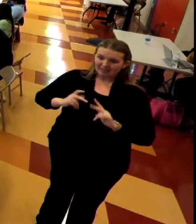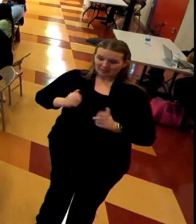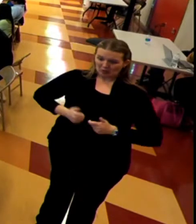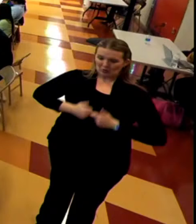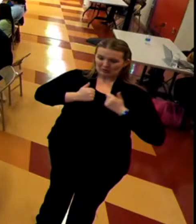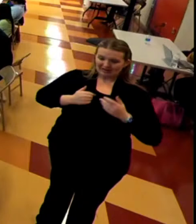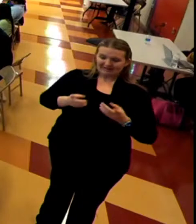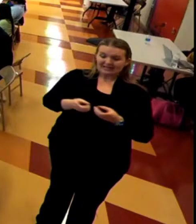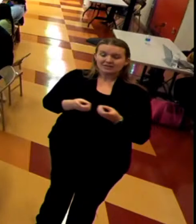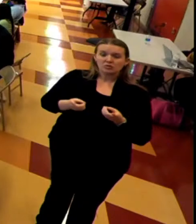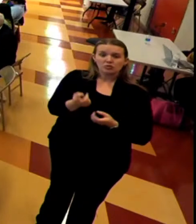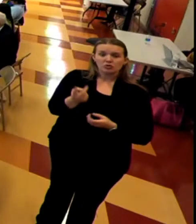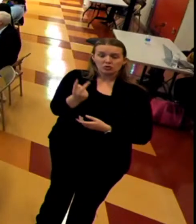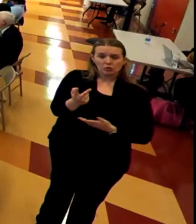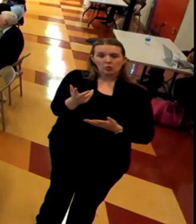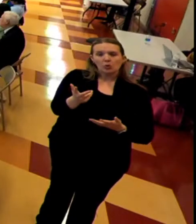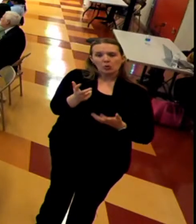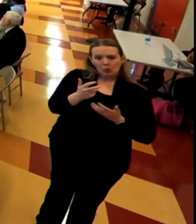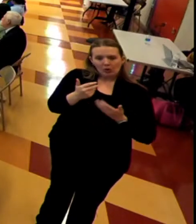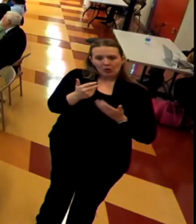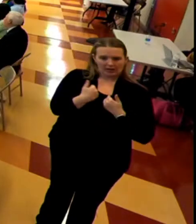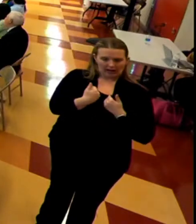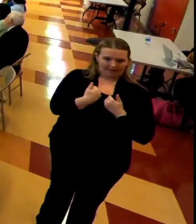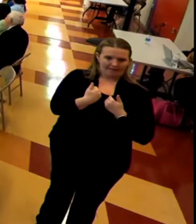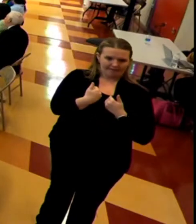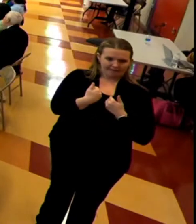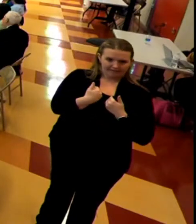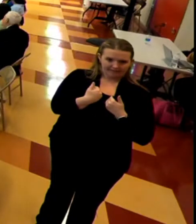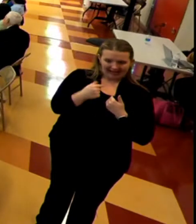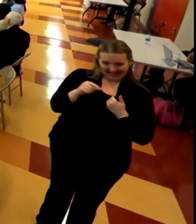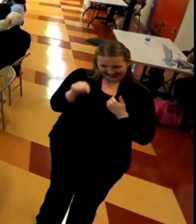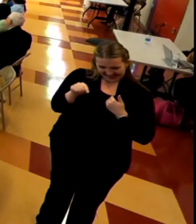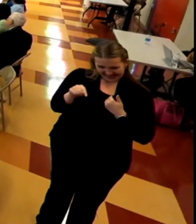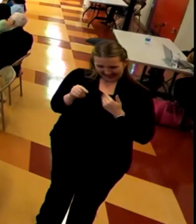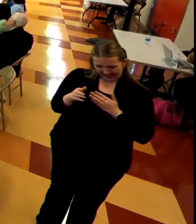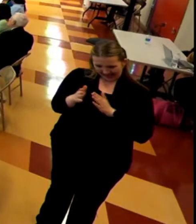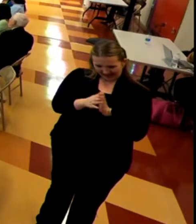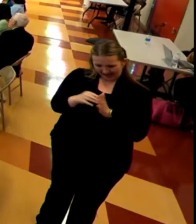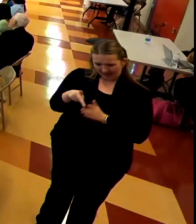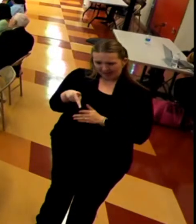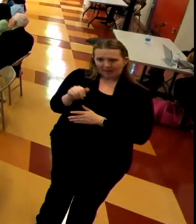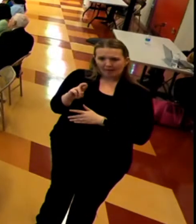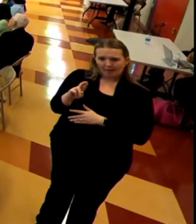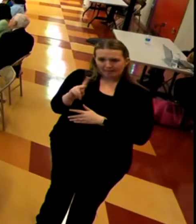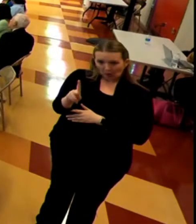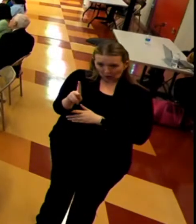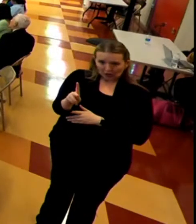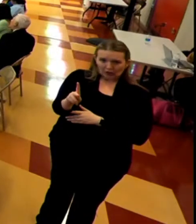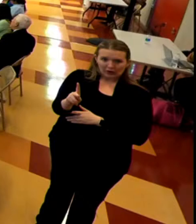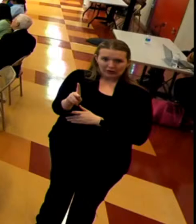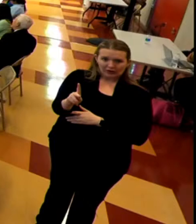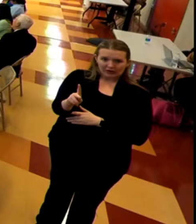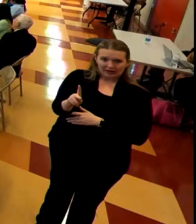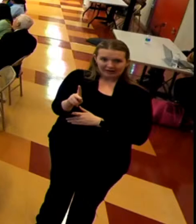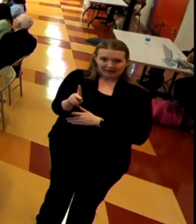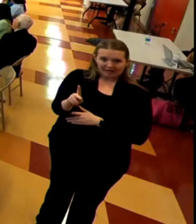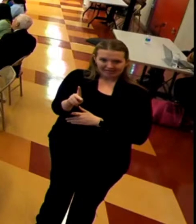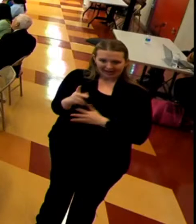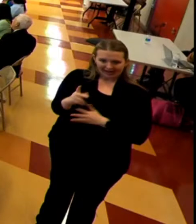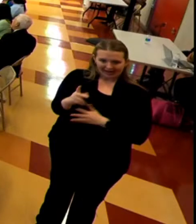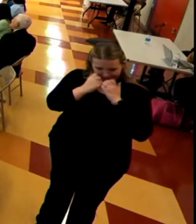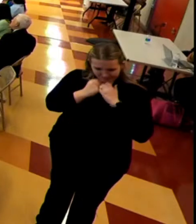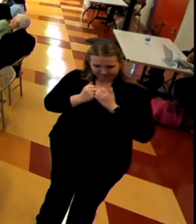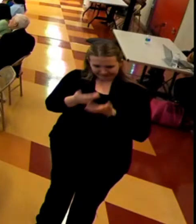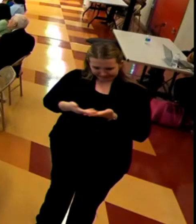2 who would like to have that park, a portion of that park and that asset remain